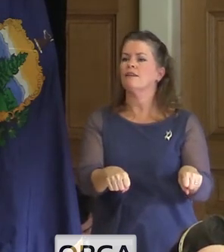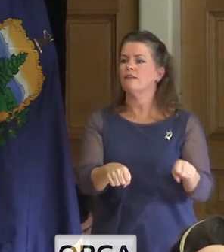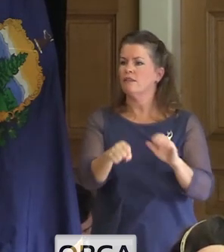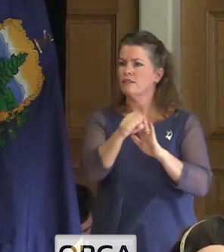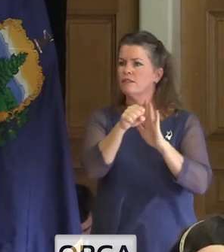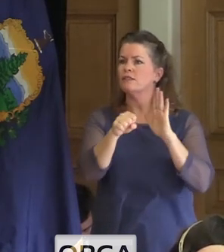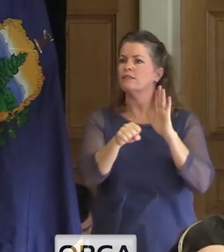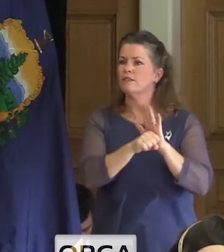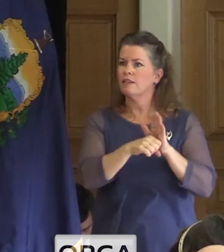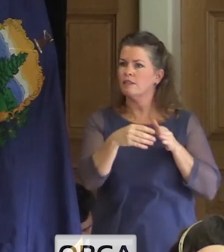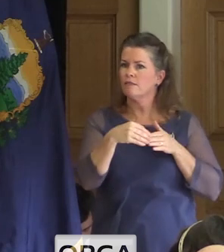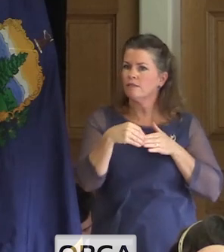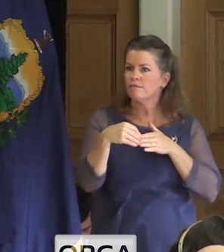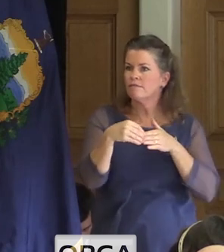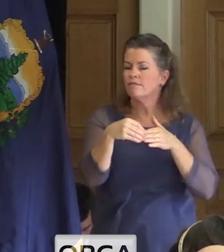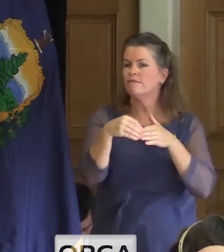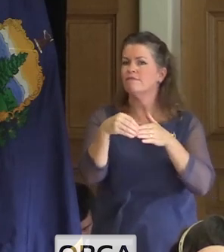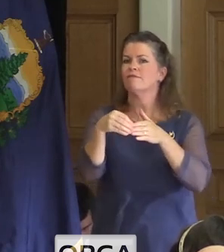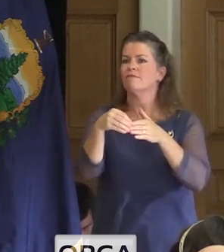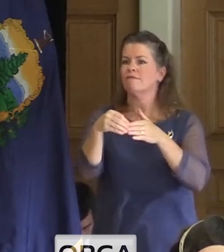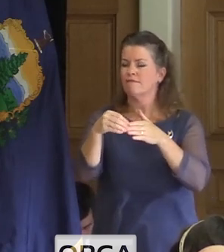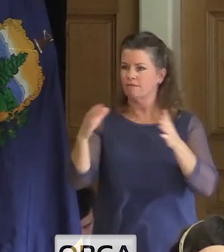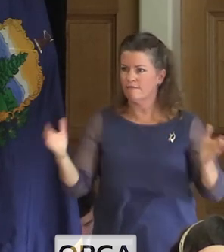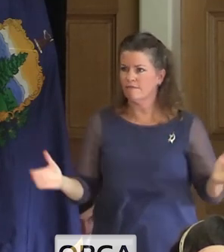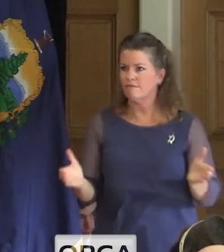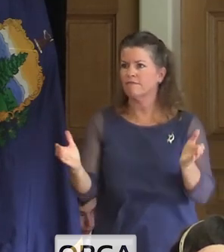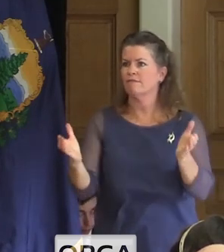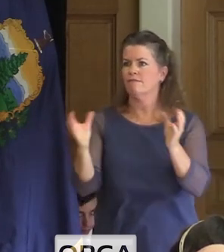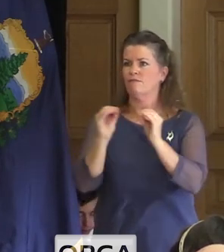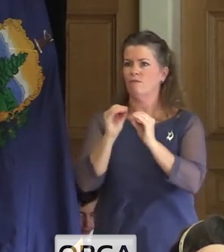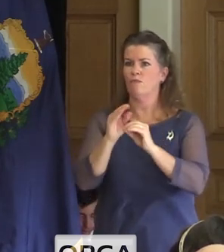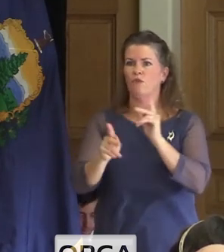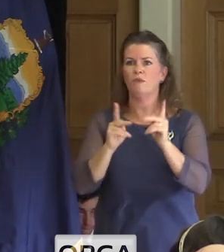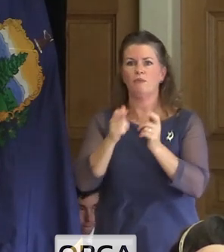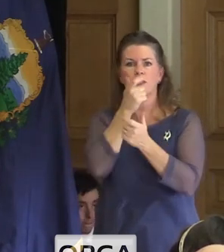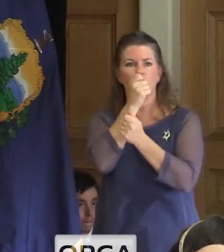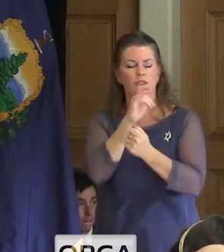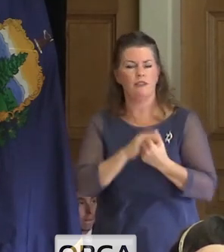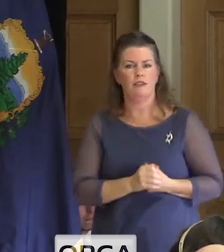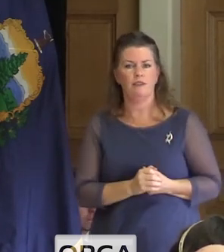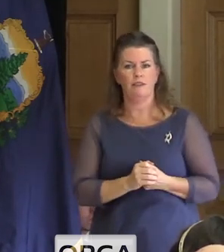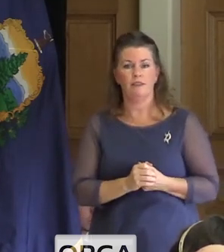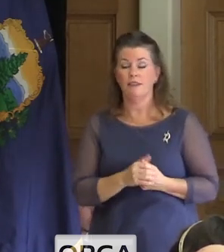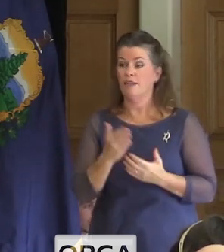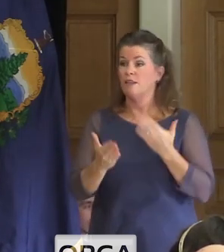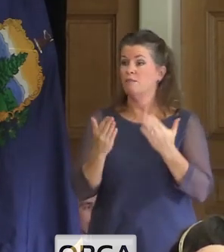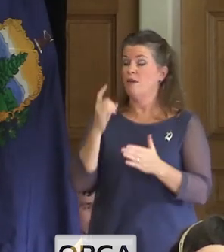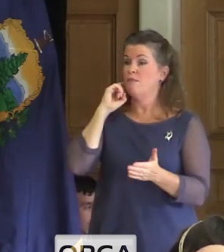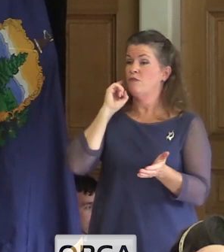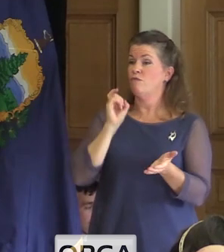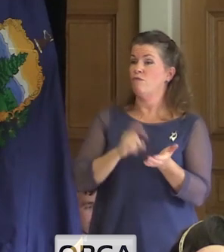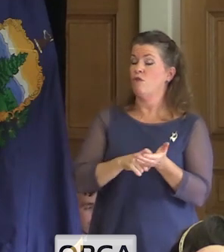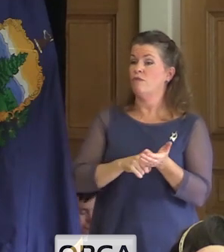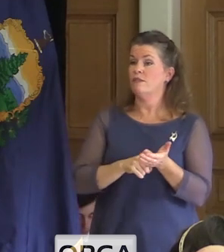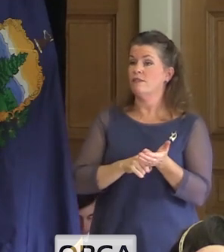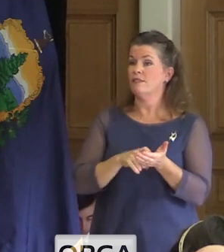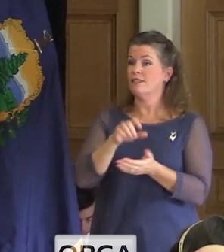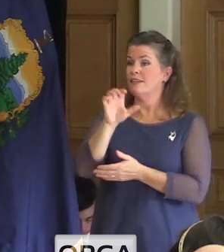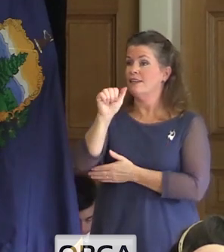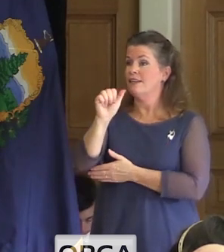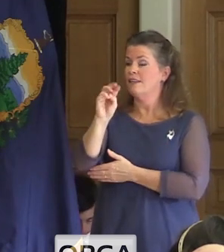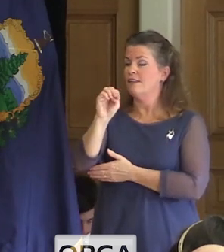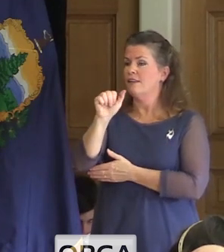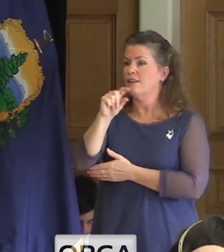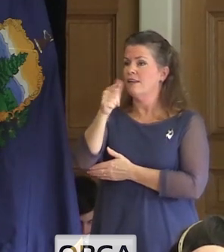a $15 an hour minimum wage. Some of you may have noticed that in the last week, Amazon, one of the